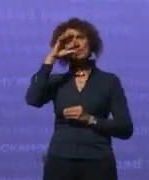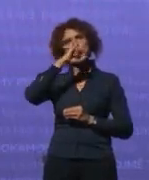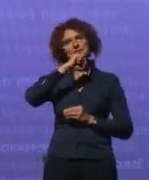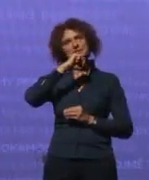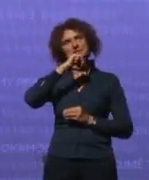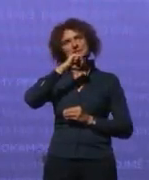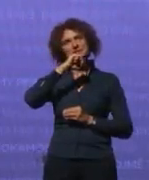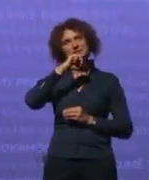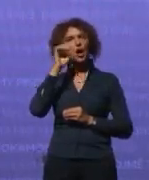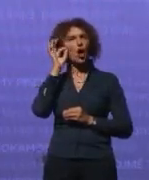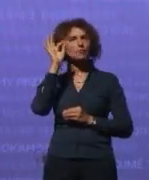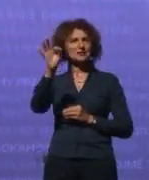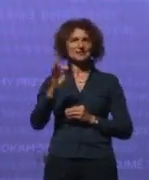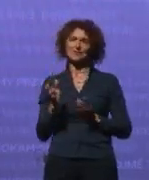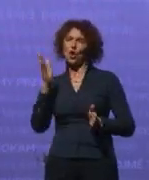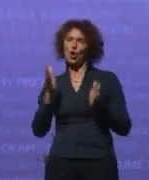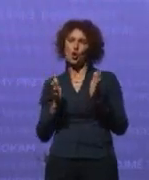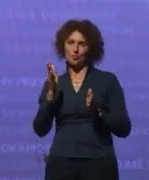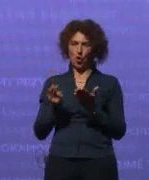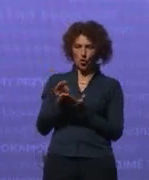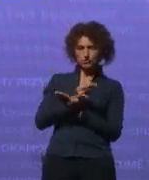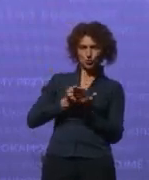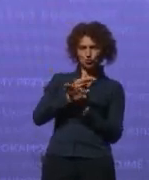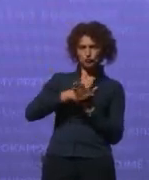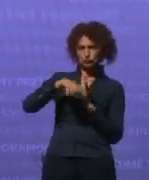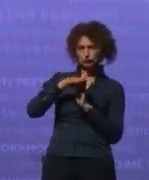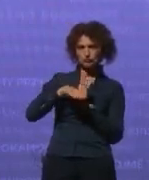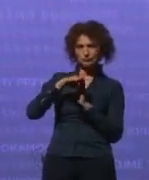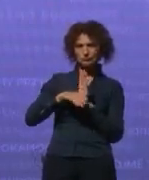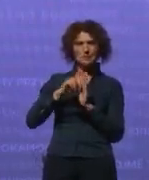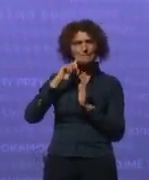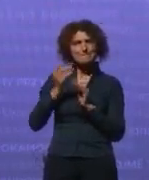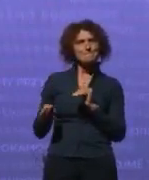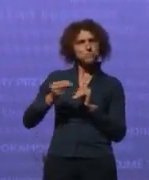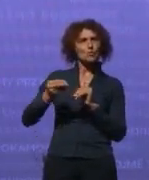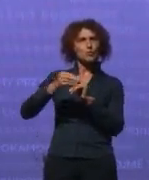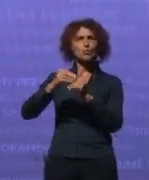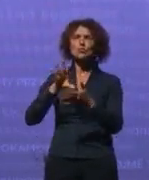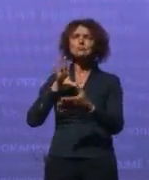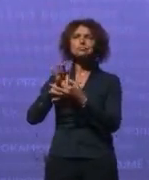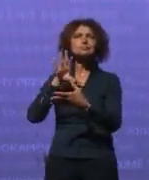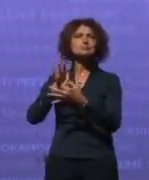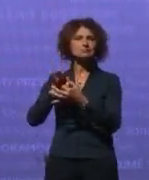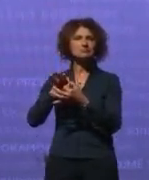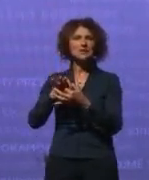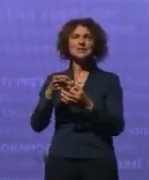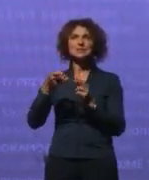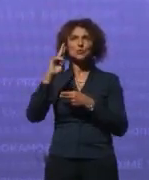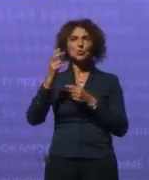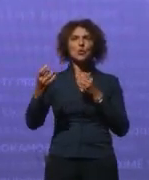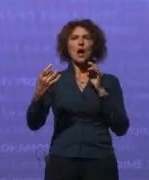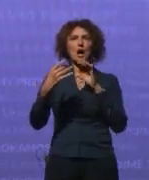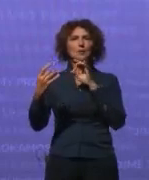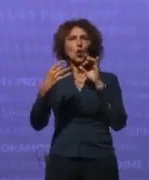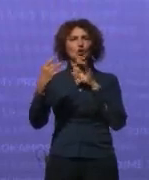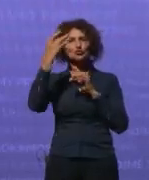attuned to the needs of our brains. And the needs of brains of neurotypical people, but also those who have